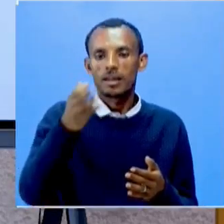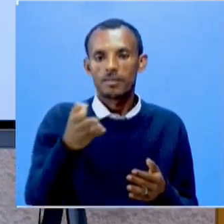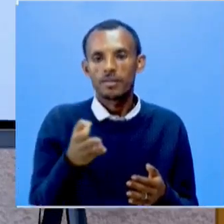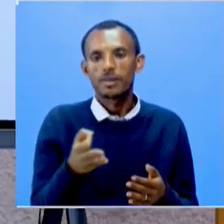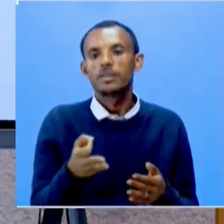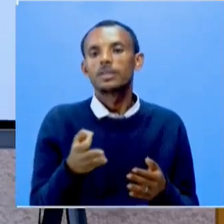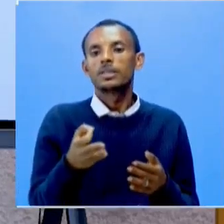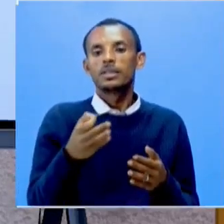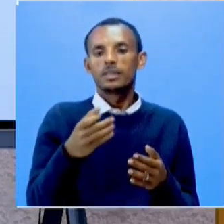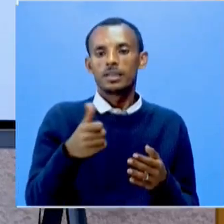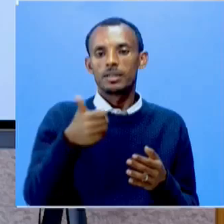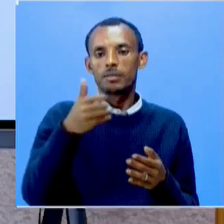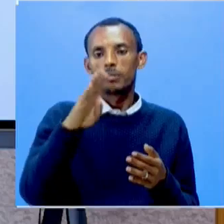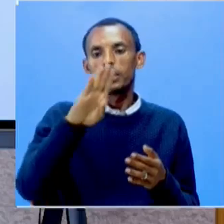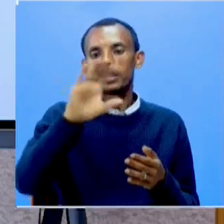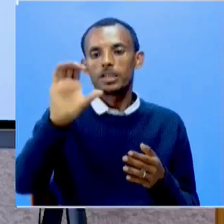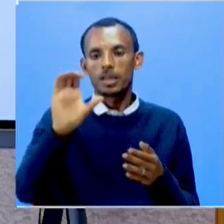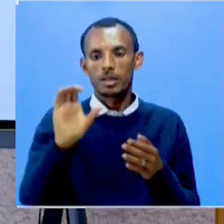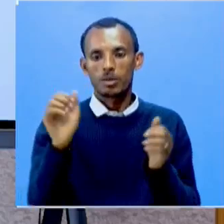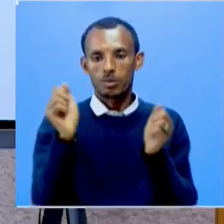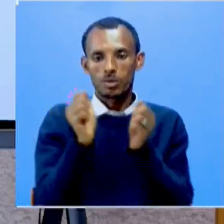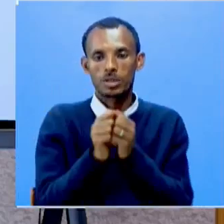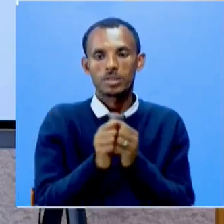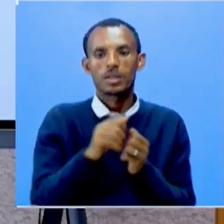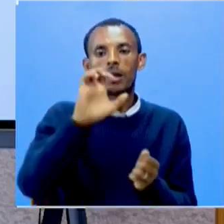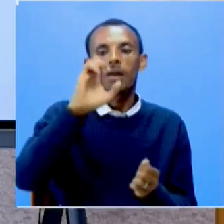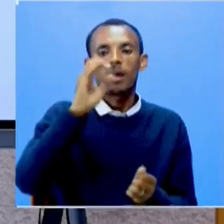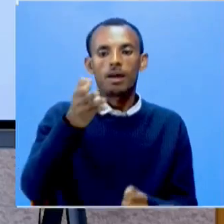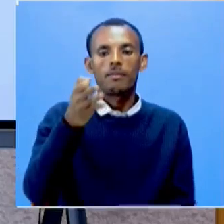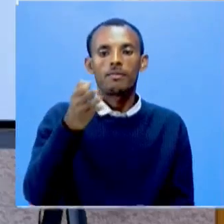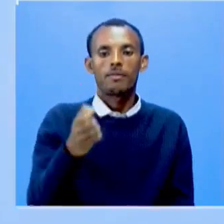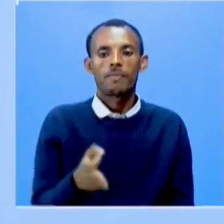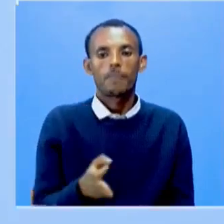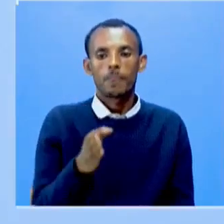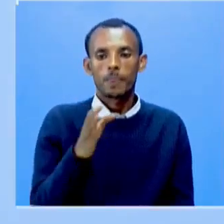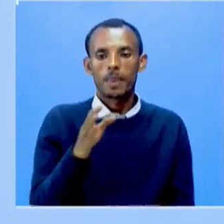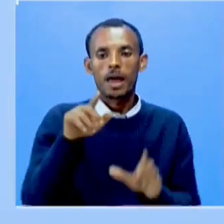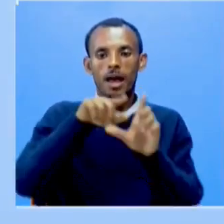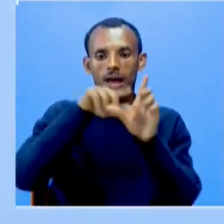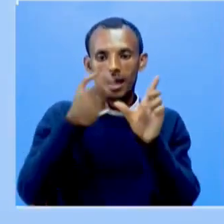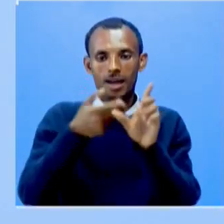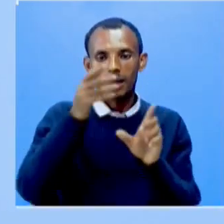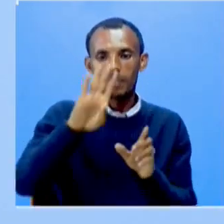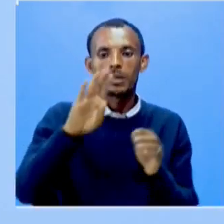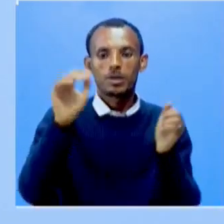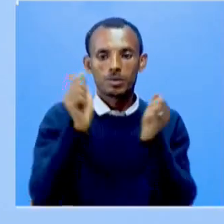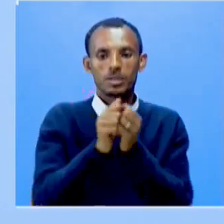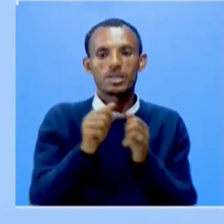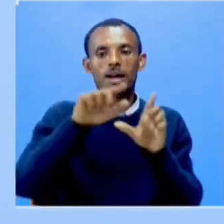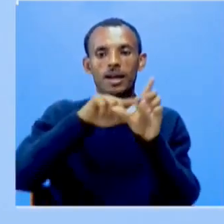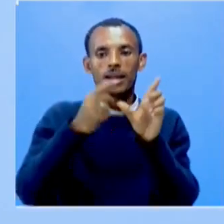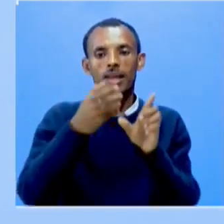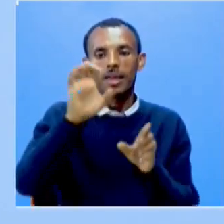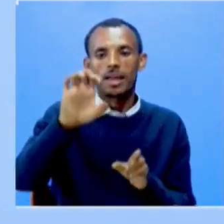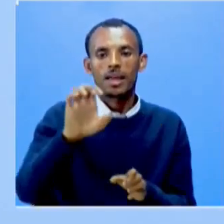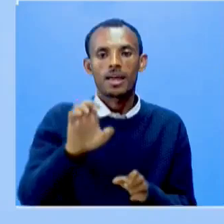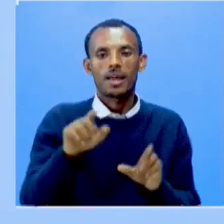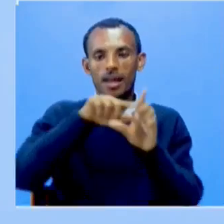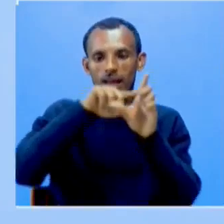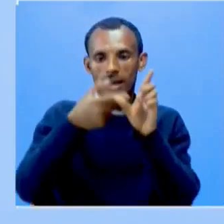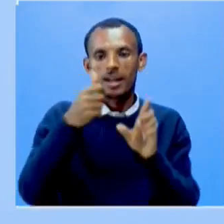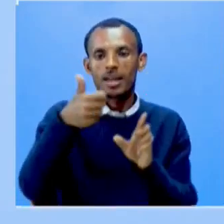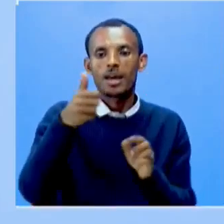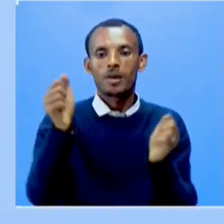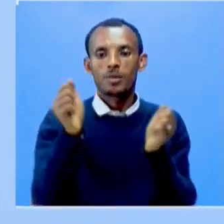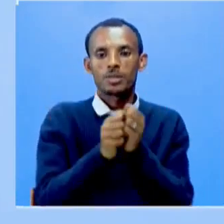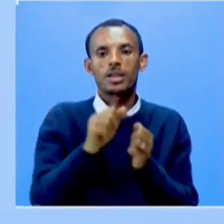DF, BC with EF, angle B with angle E, angle A